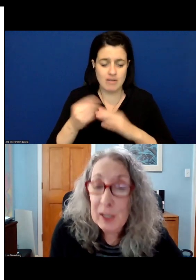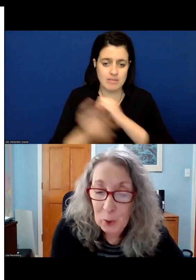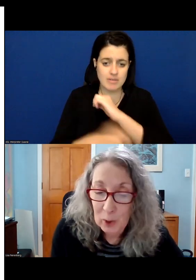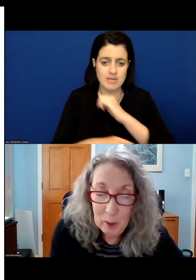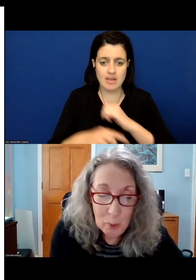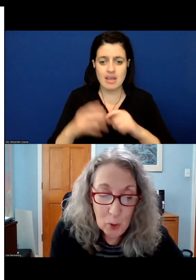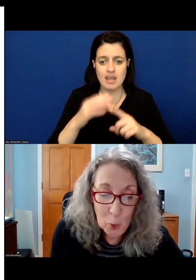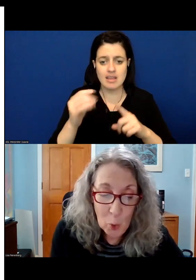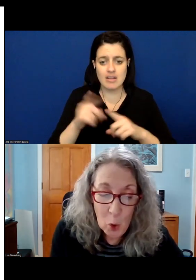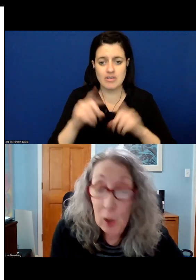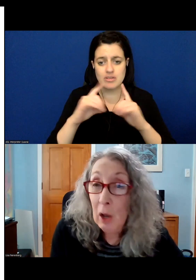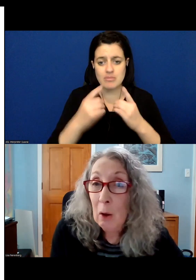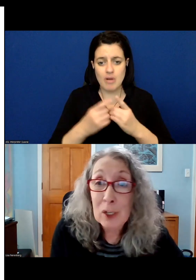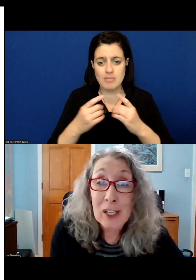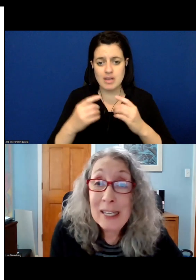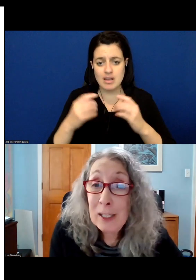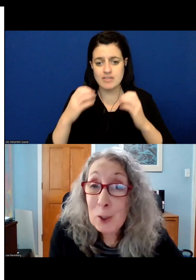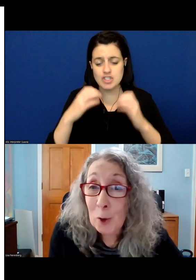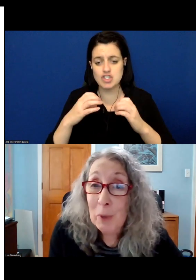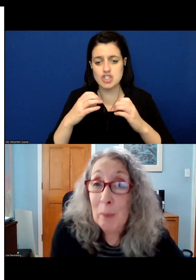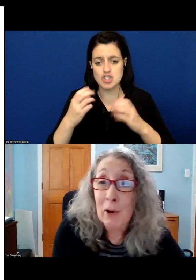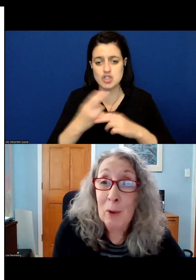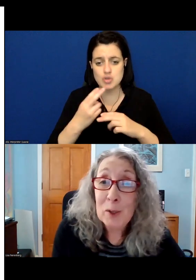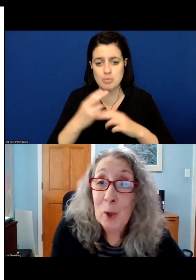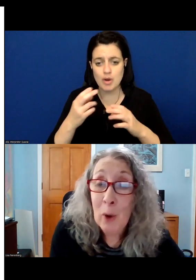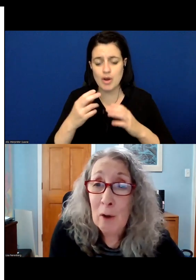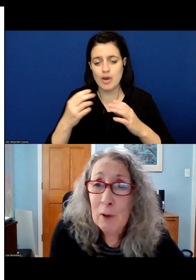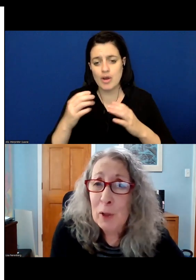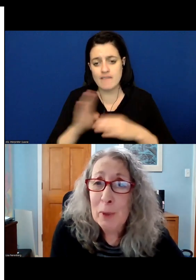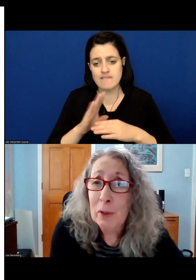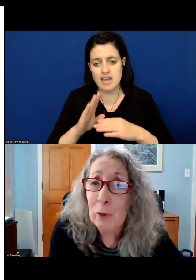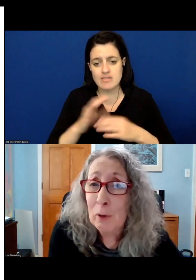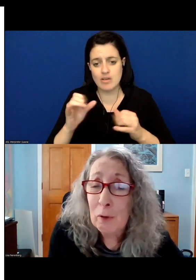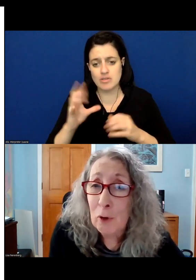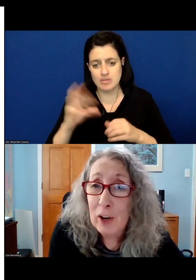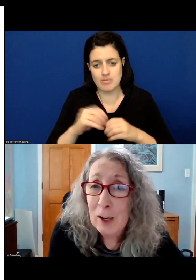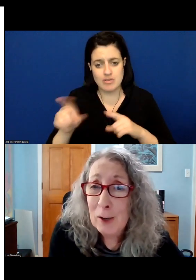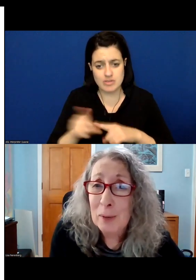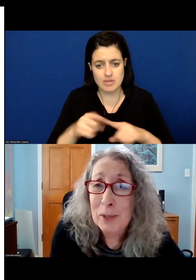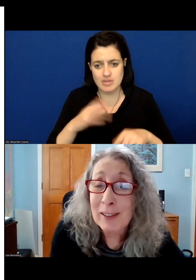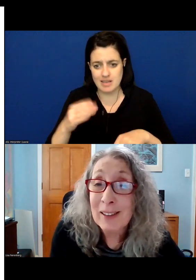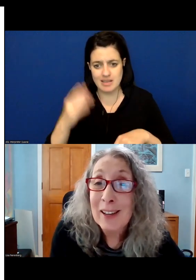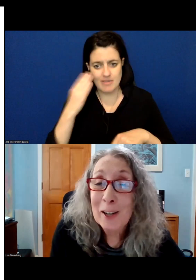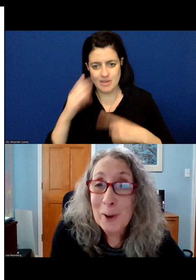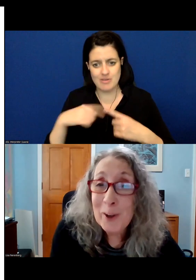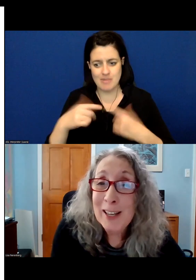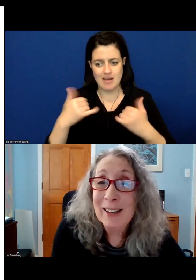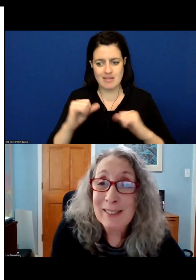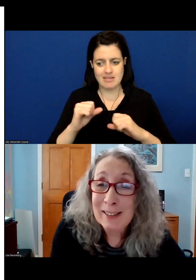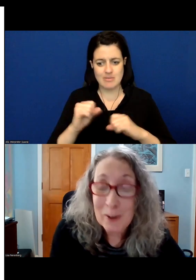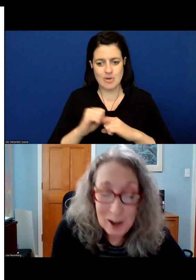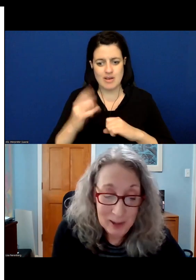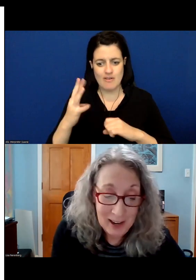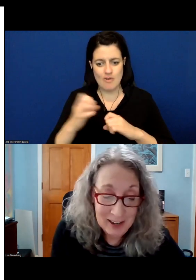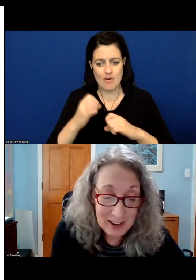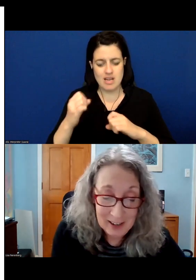also plays a really important role, which Achilles told me about. I wasn't aware of. I've only been in this field for 40 years, and I'm still learning things.